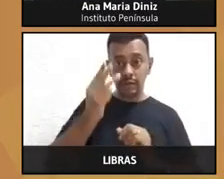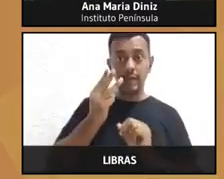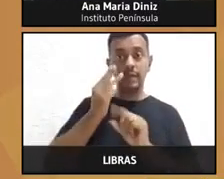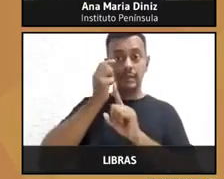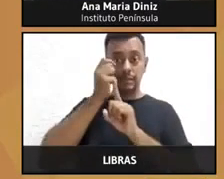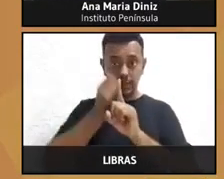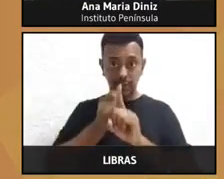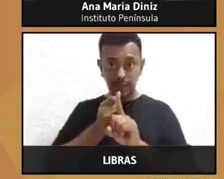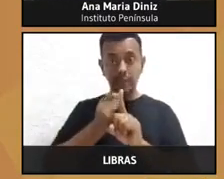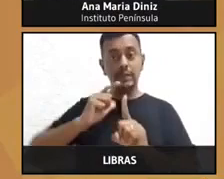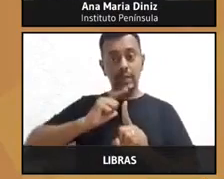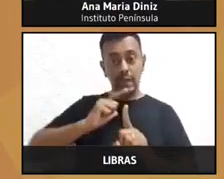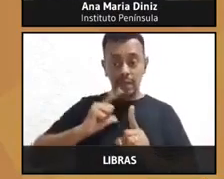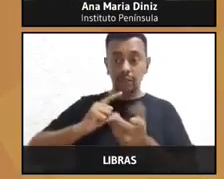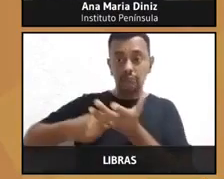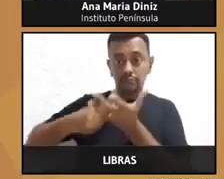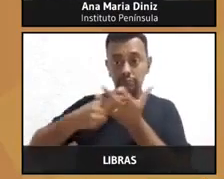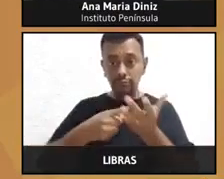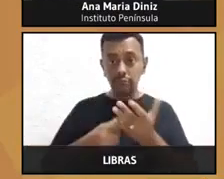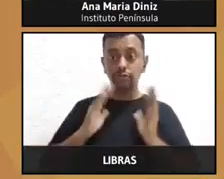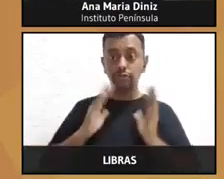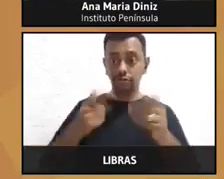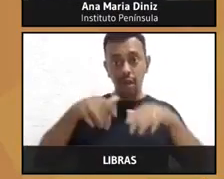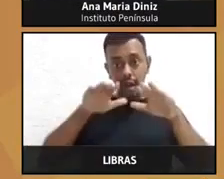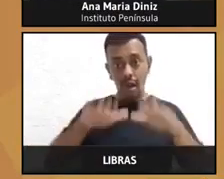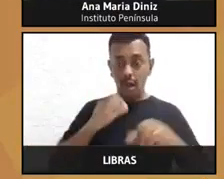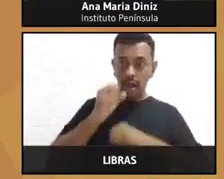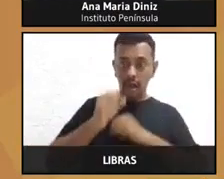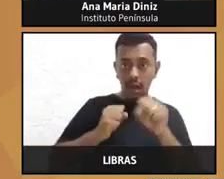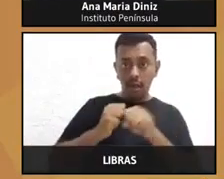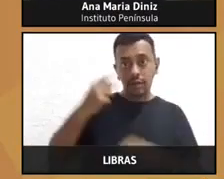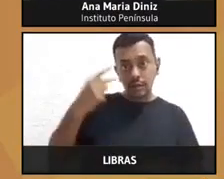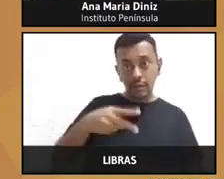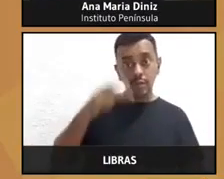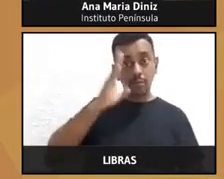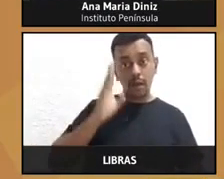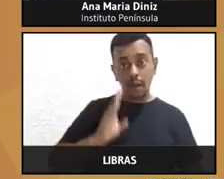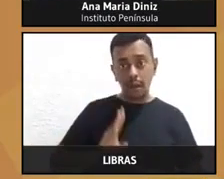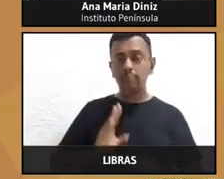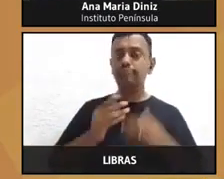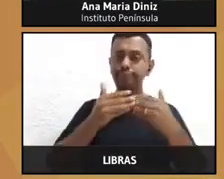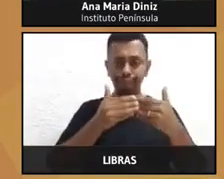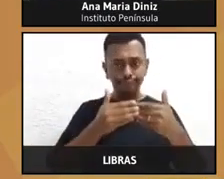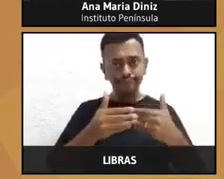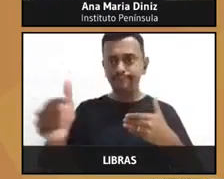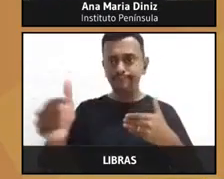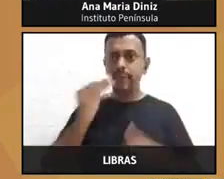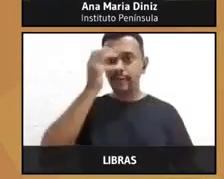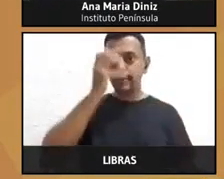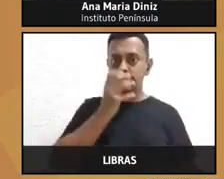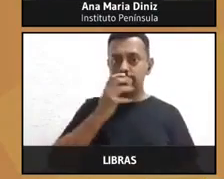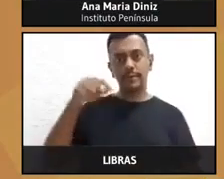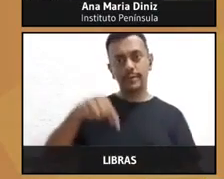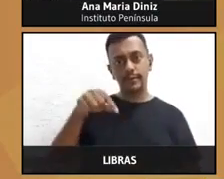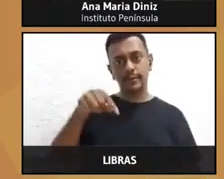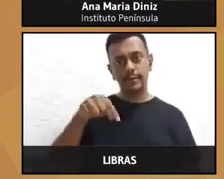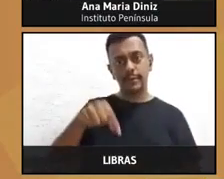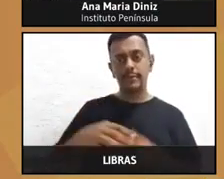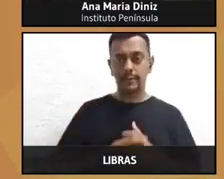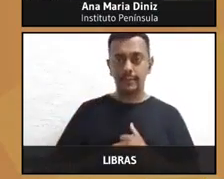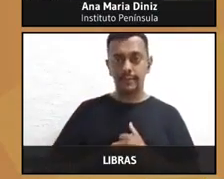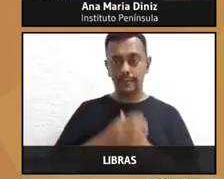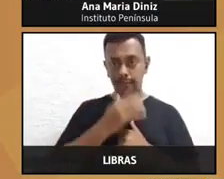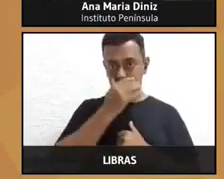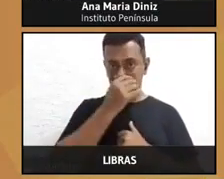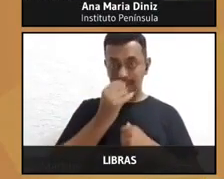Brazil, the situation is still very serious. What are the consequences for